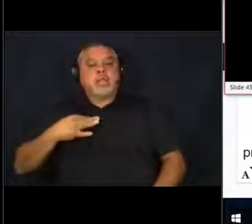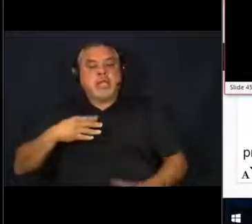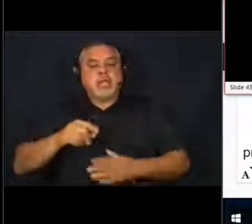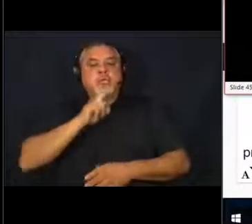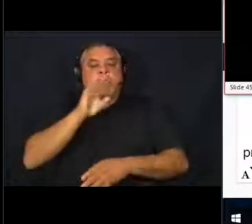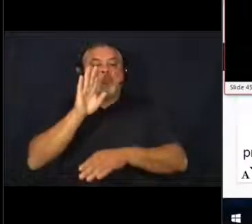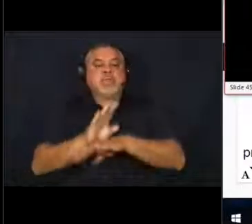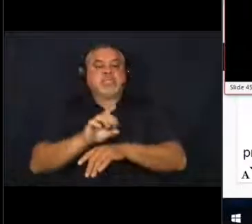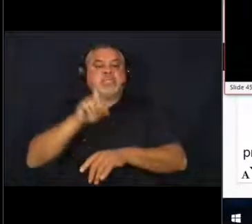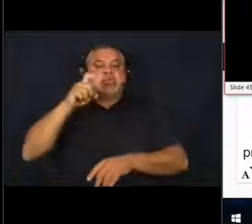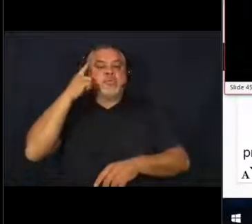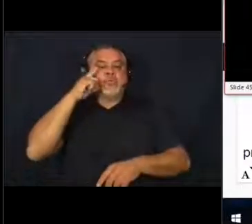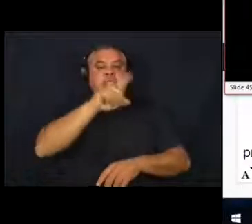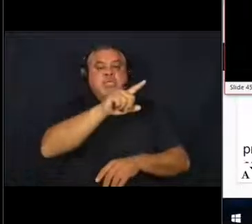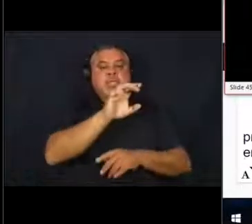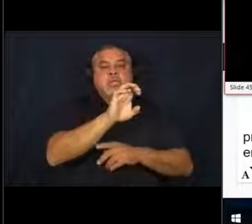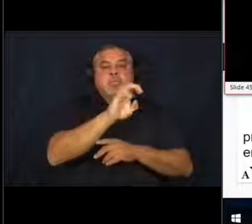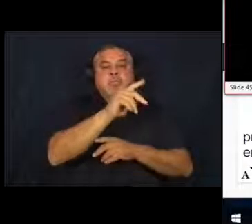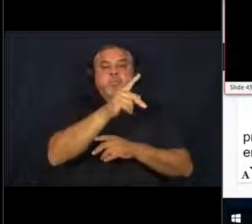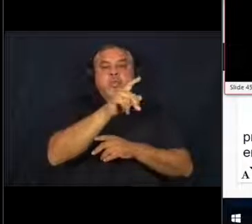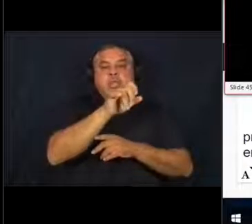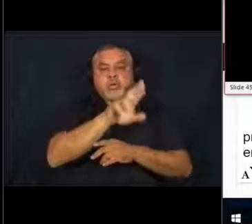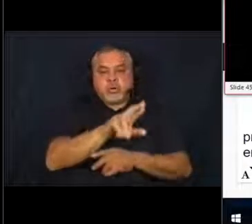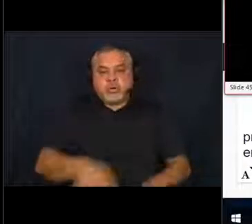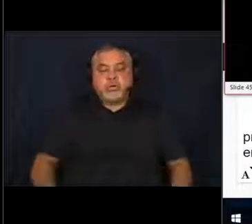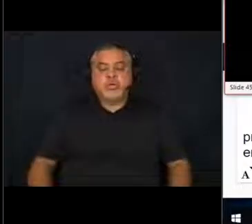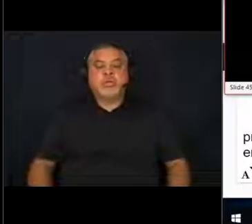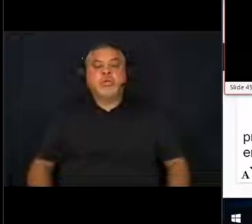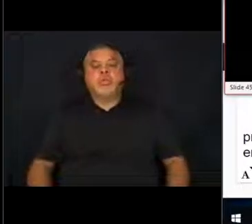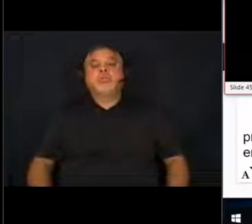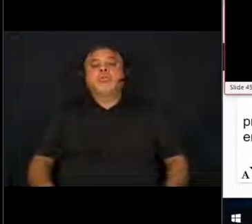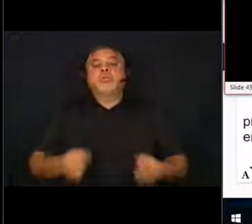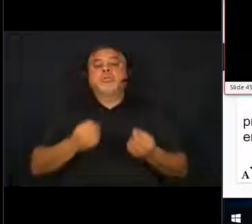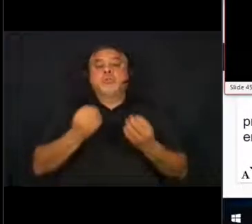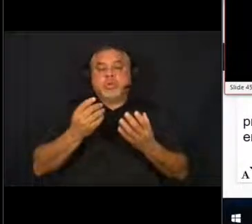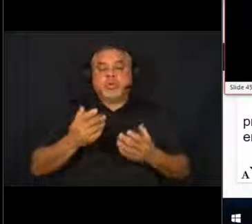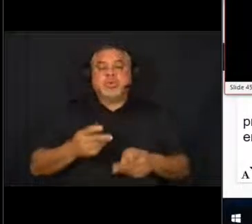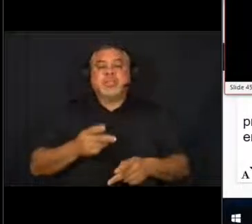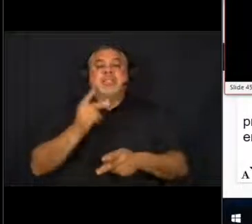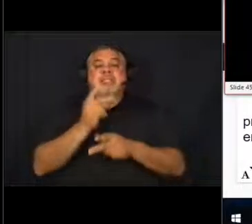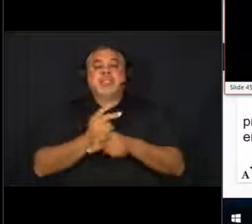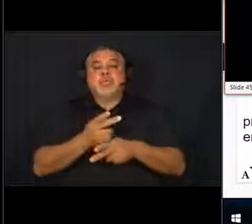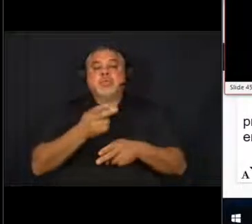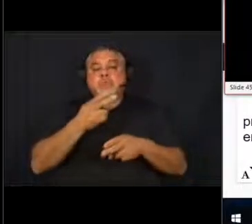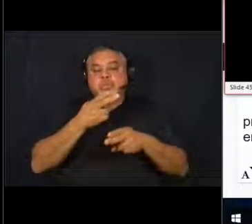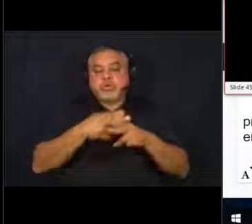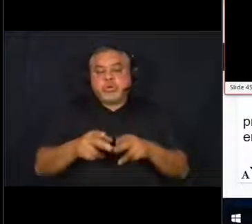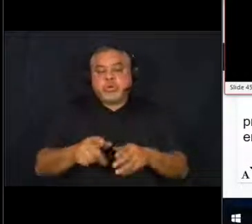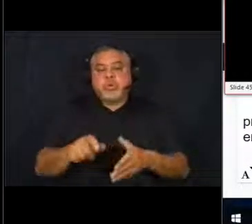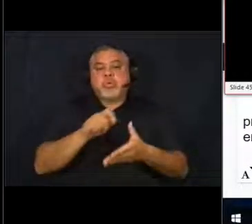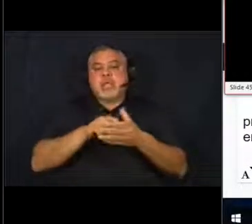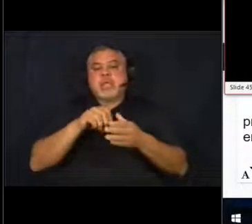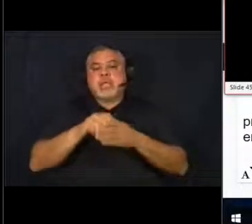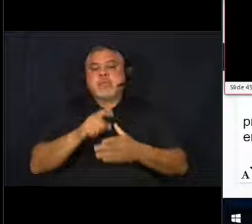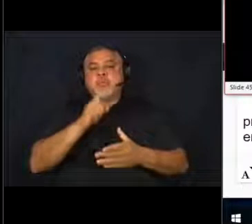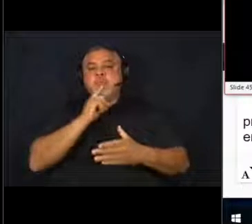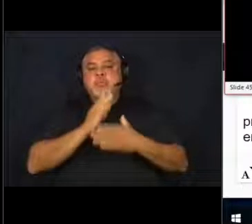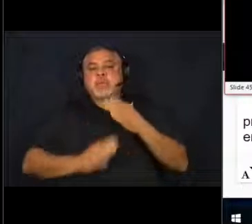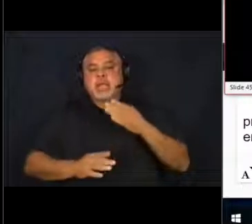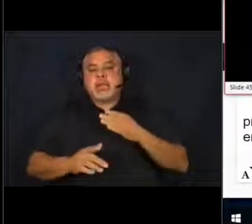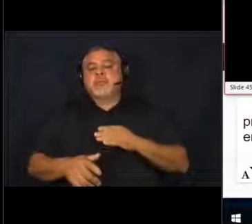the employer. Okay, so when we turn around to keep things short and write this in plain language,